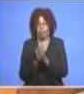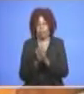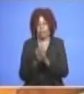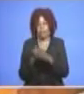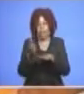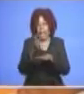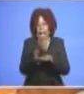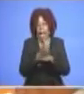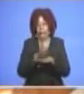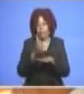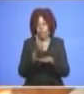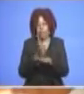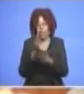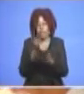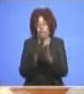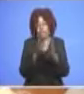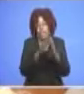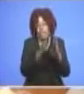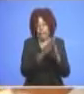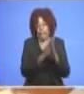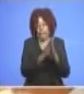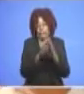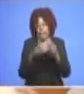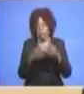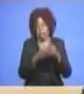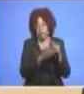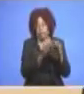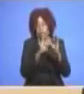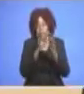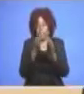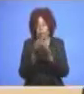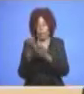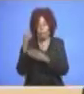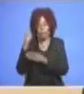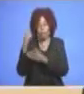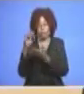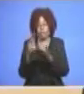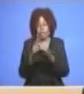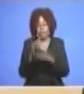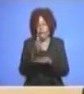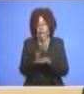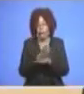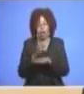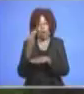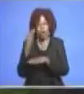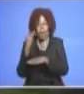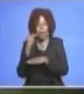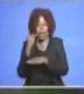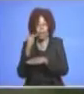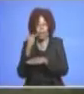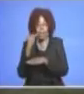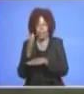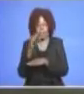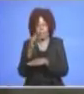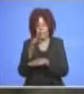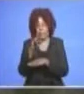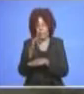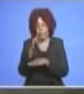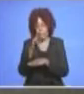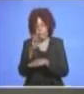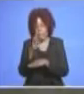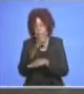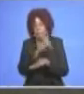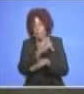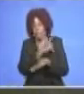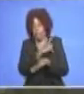Abaco Shantytown Subcommittee, headed by Senior Deputy Family Island Administrator for Central Abaco, Maxine Duncombe, is working hard, though, to fulfill the